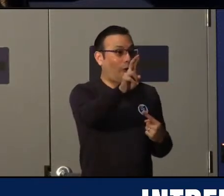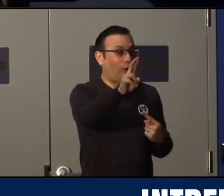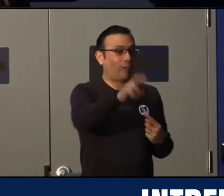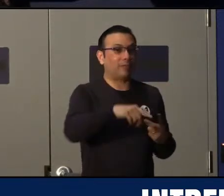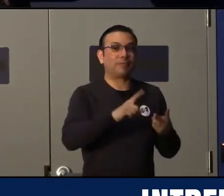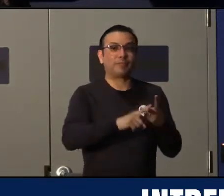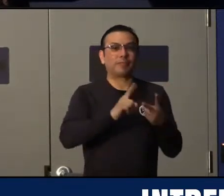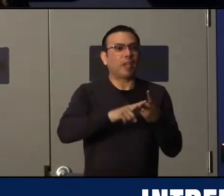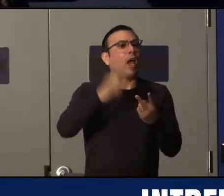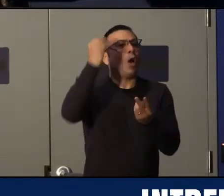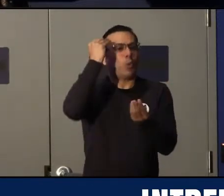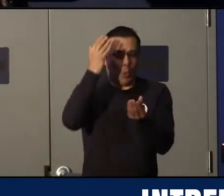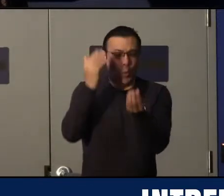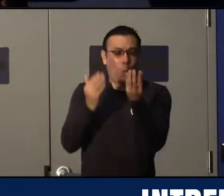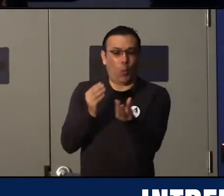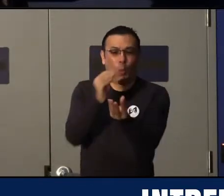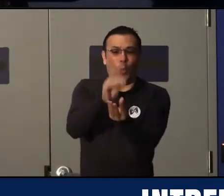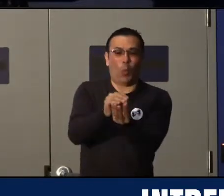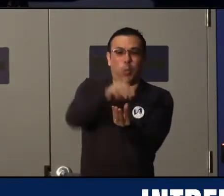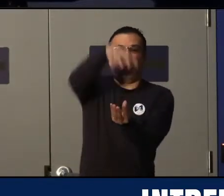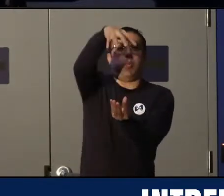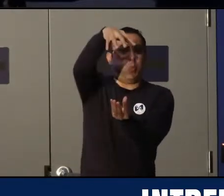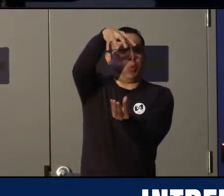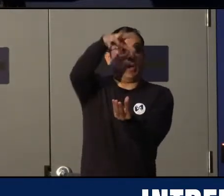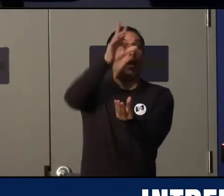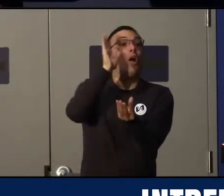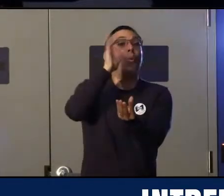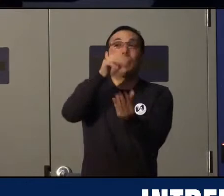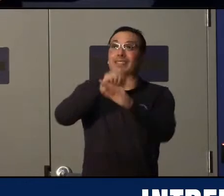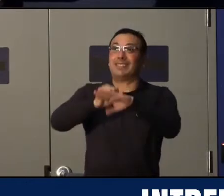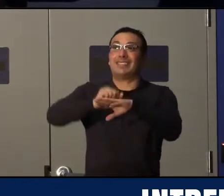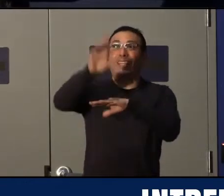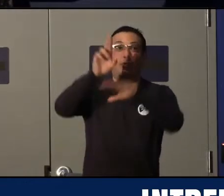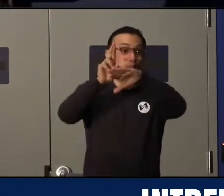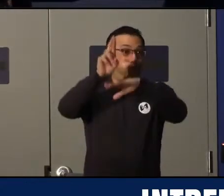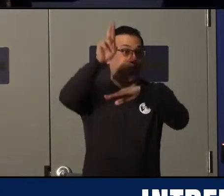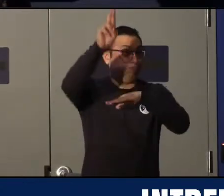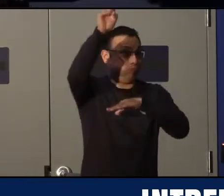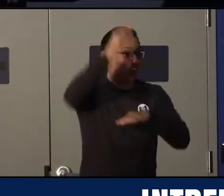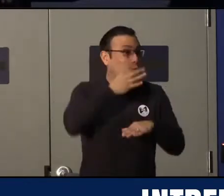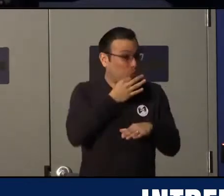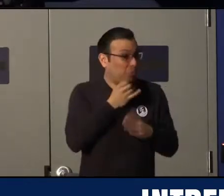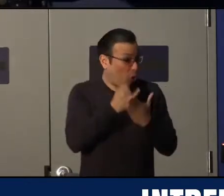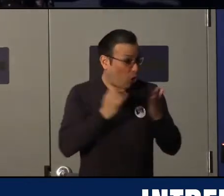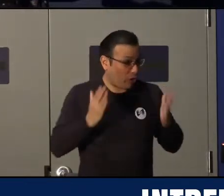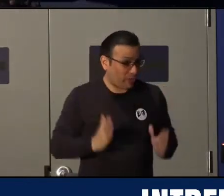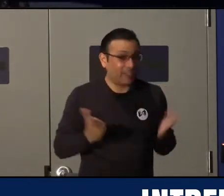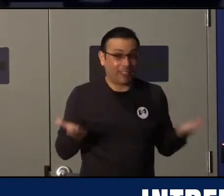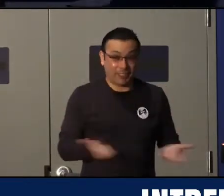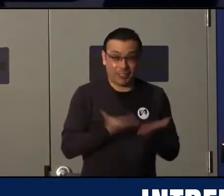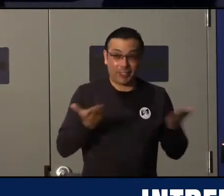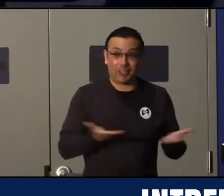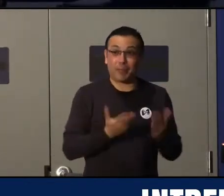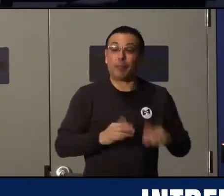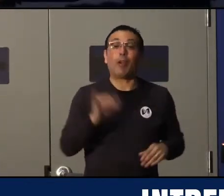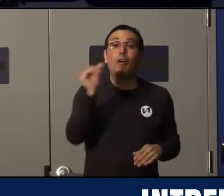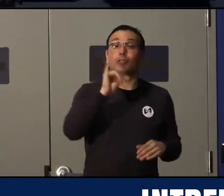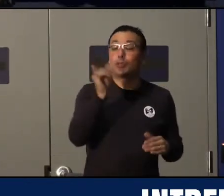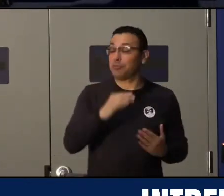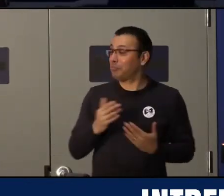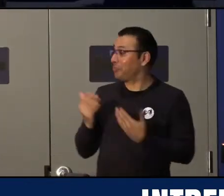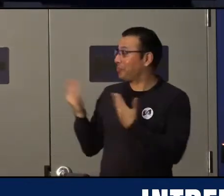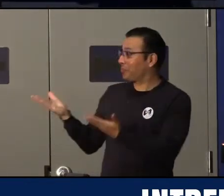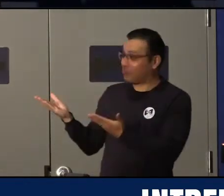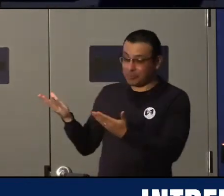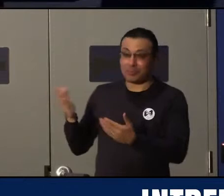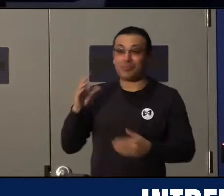the holograms that are going to be going up on a CubeSat in space soon. And then, of course, later on, we've got our wonderful guests here,